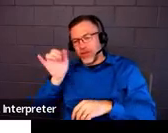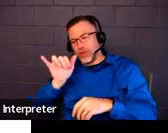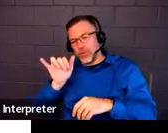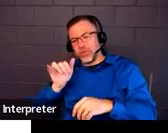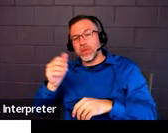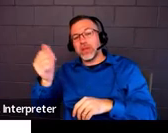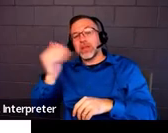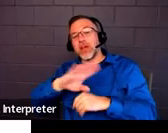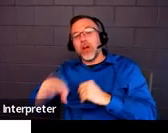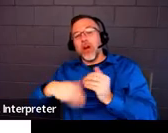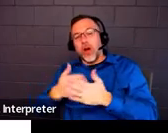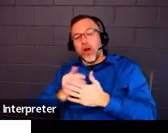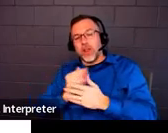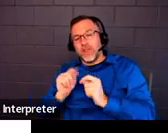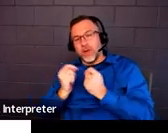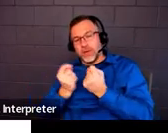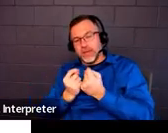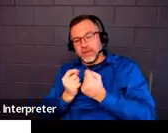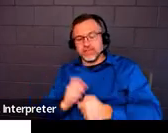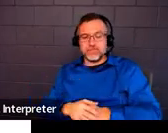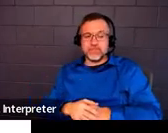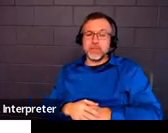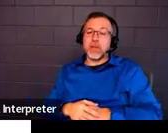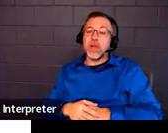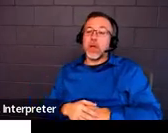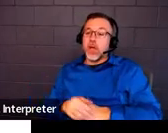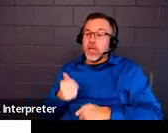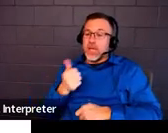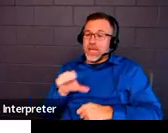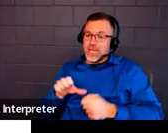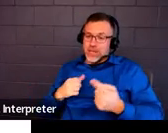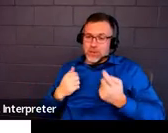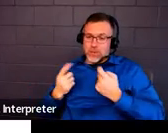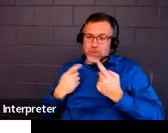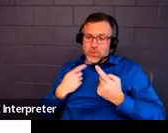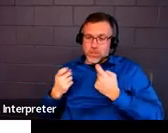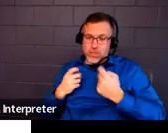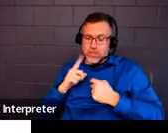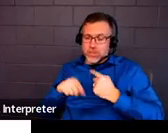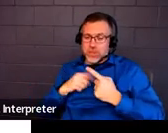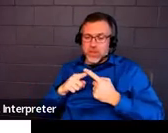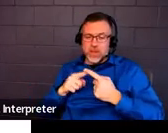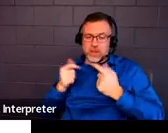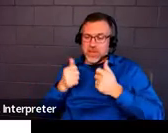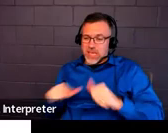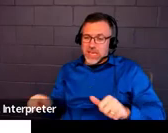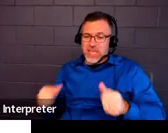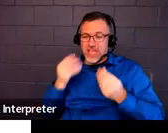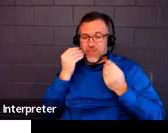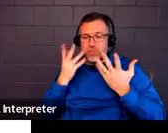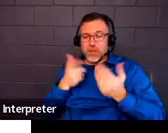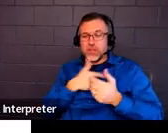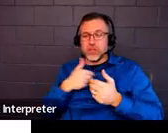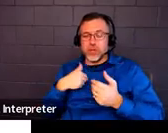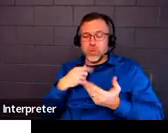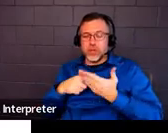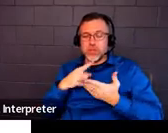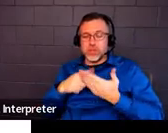contact information. So does anyone have any questions on anything that we went over today?